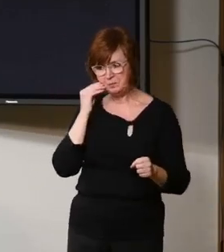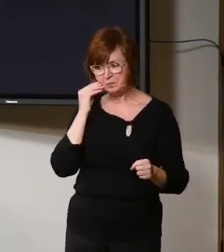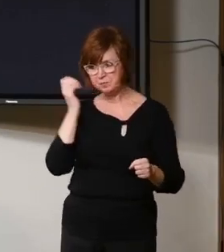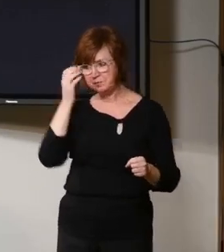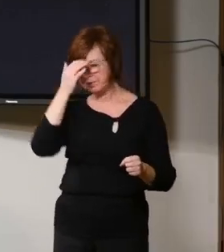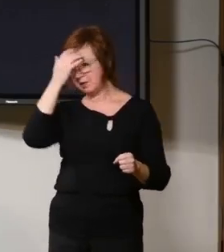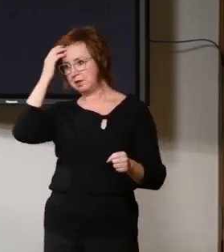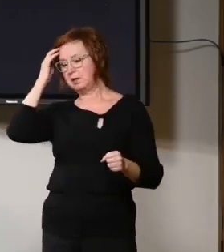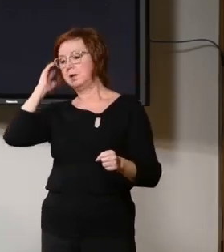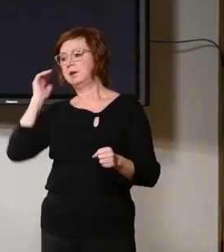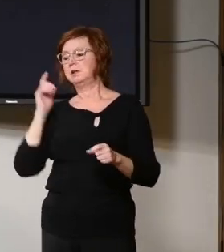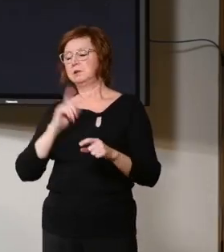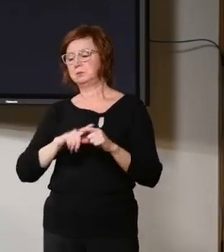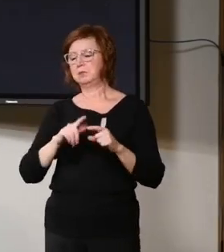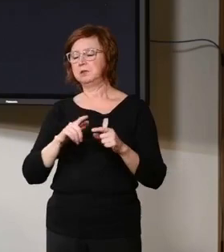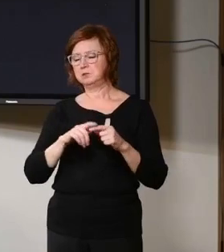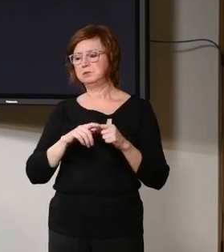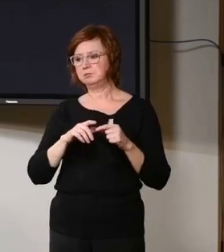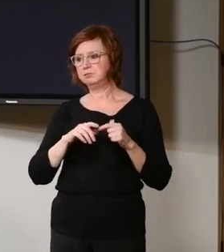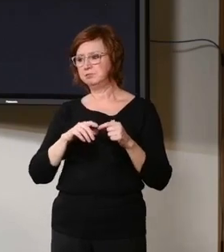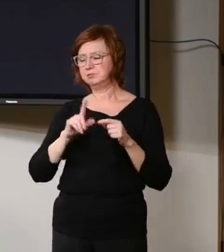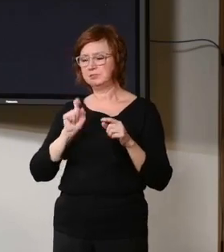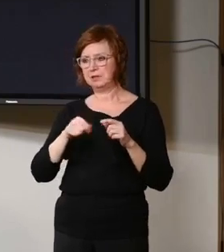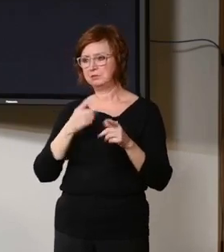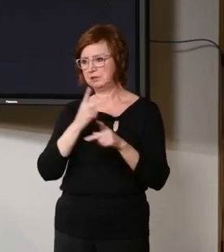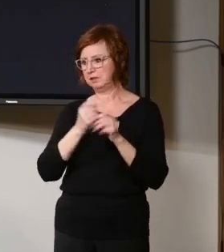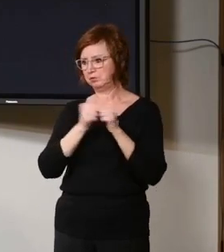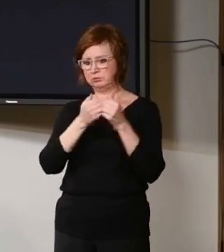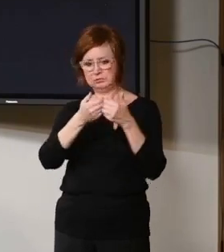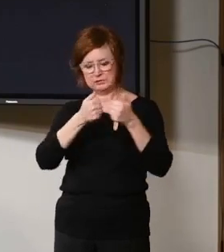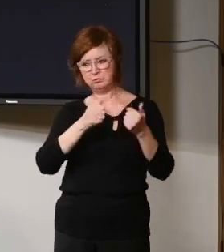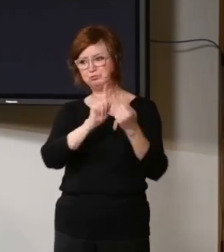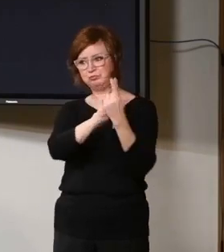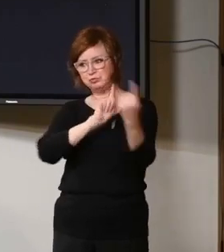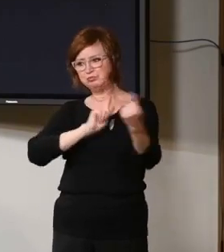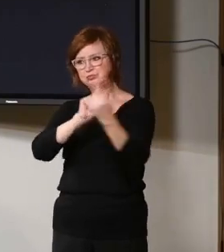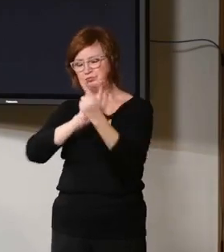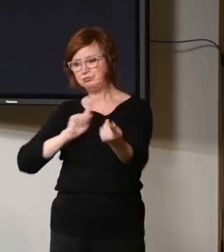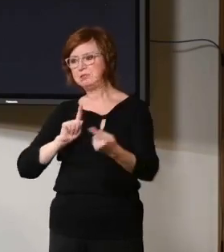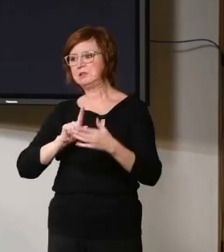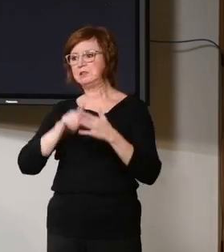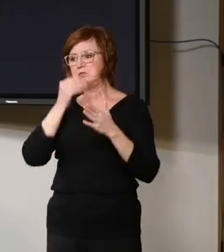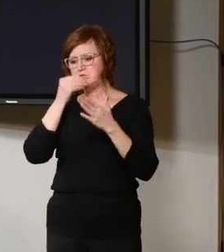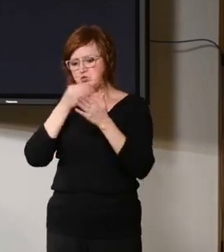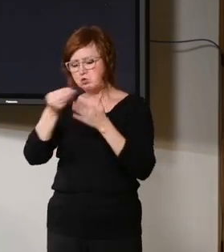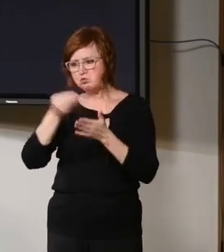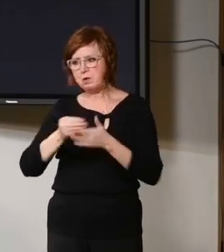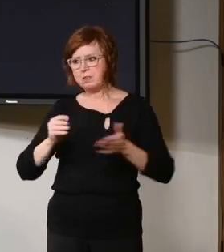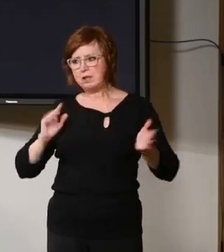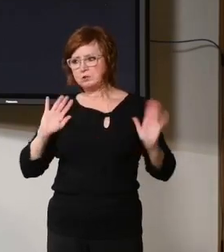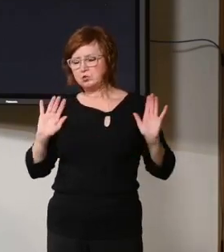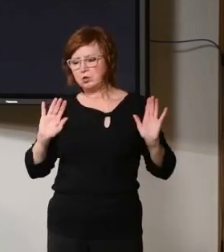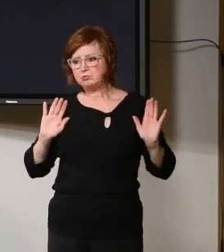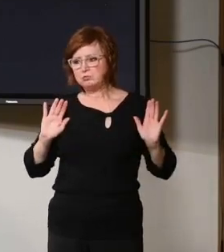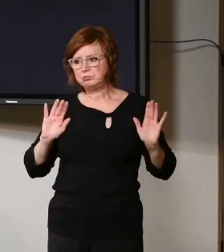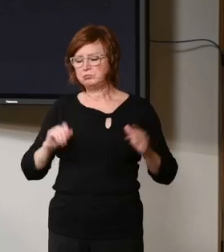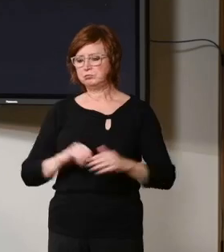times. Just go out for shopping or for things that you do, among a small group